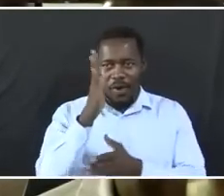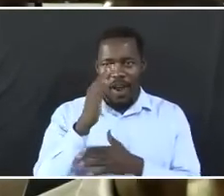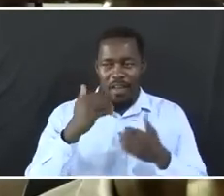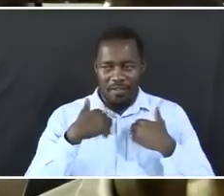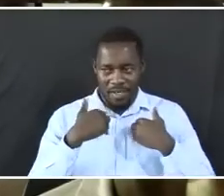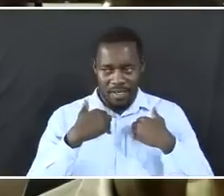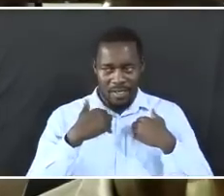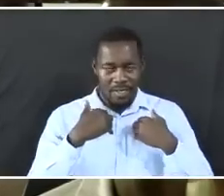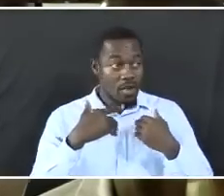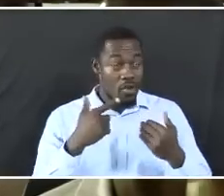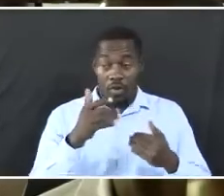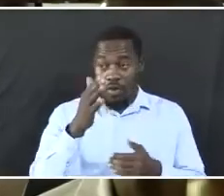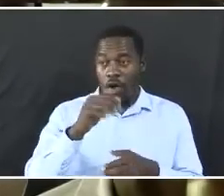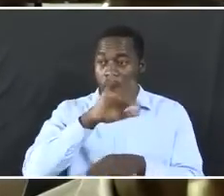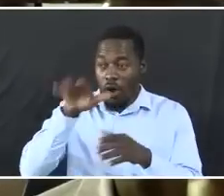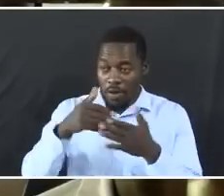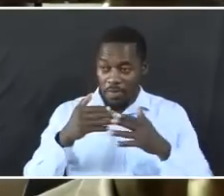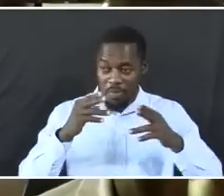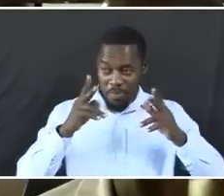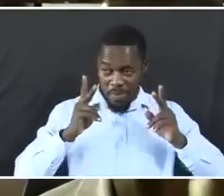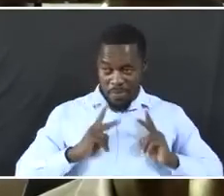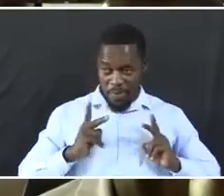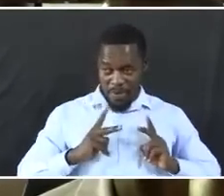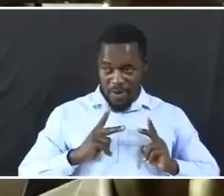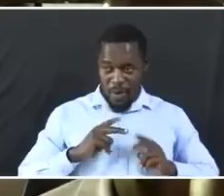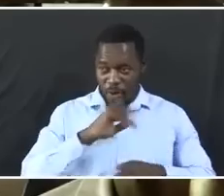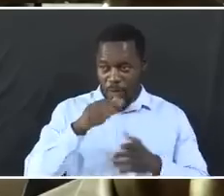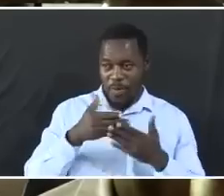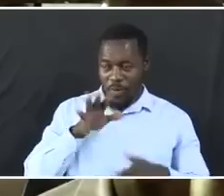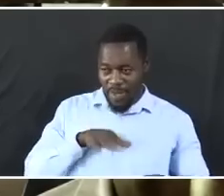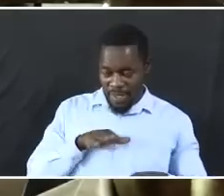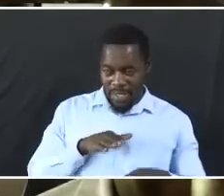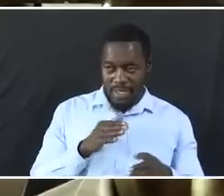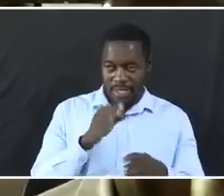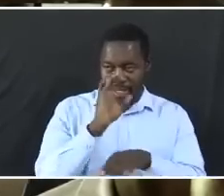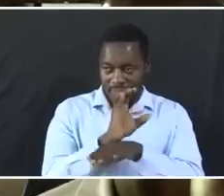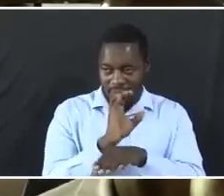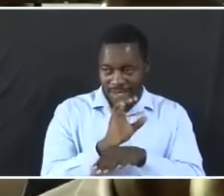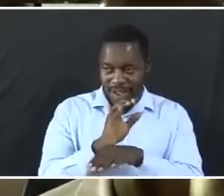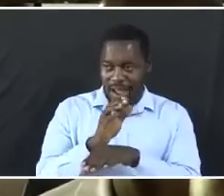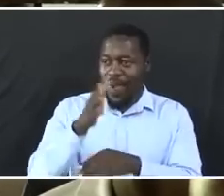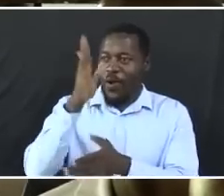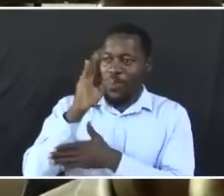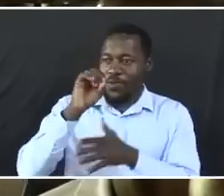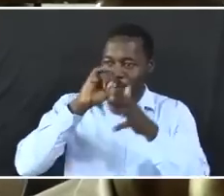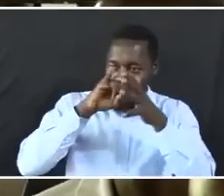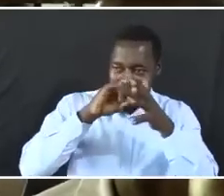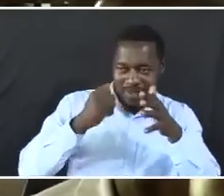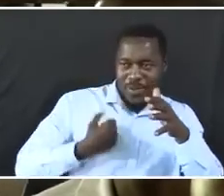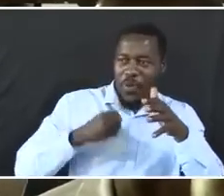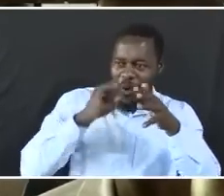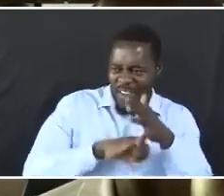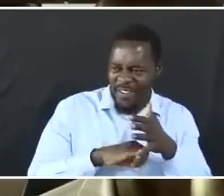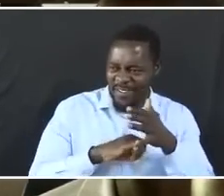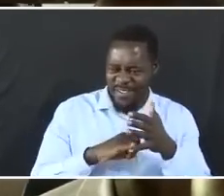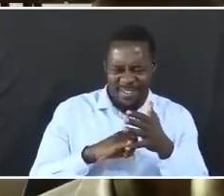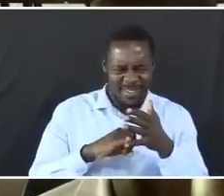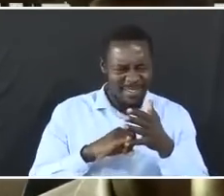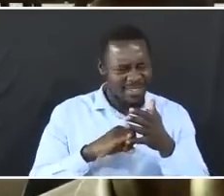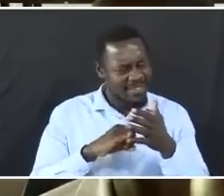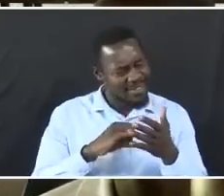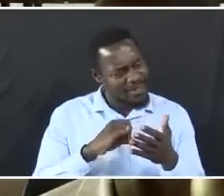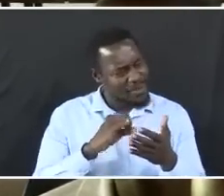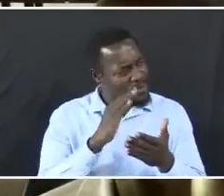letters to his wives, the seven churches. So explain to me, Ebu, what's your take on